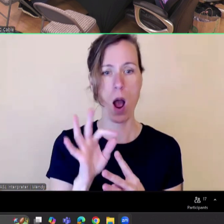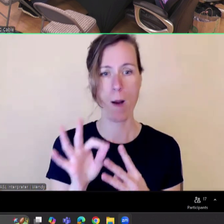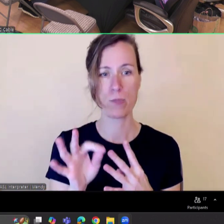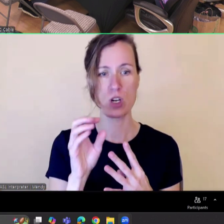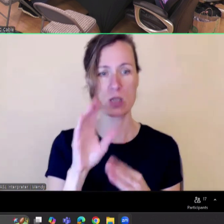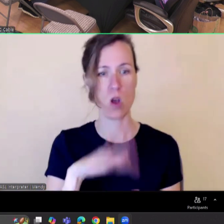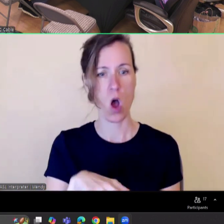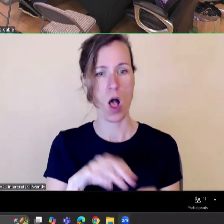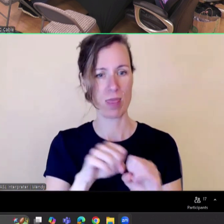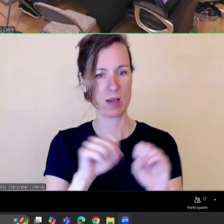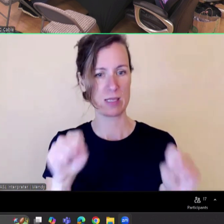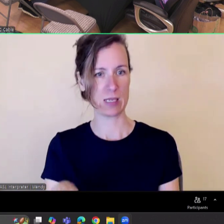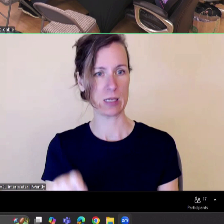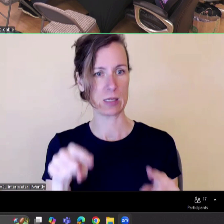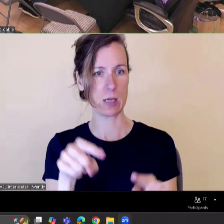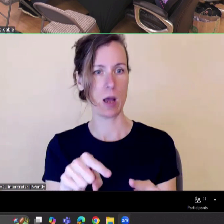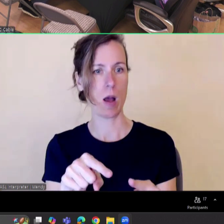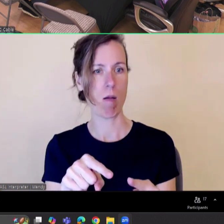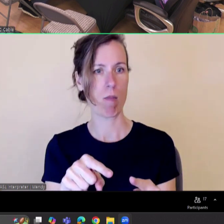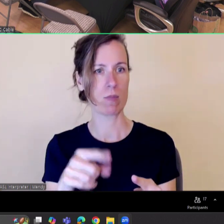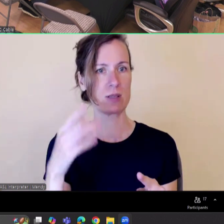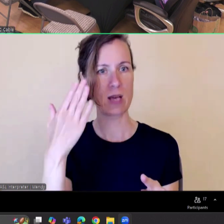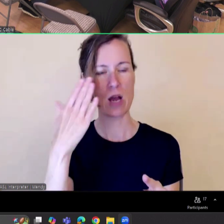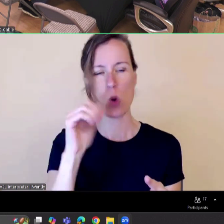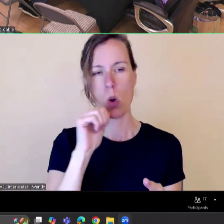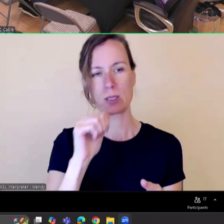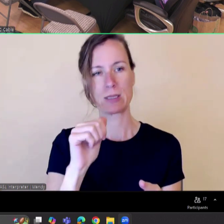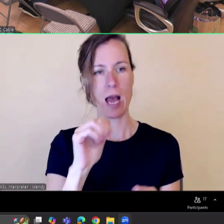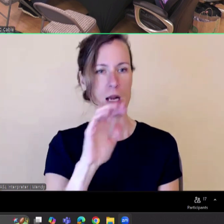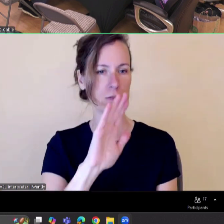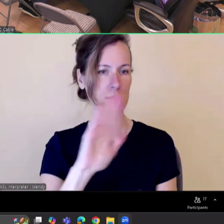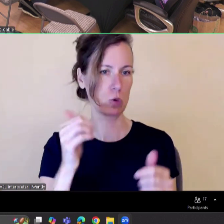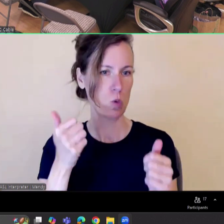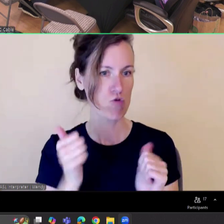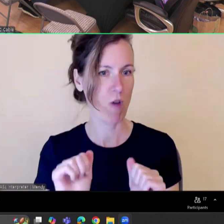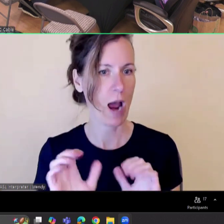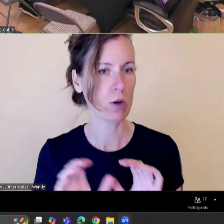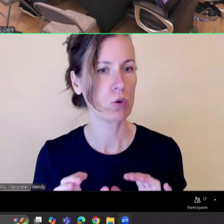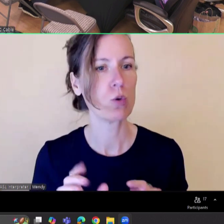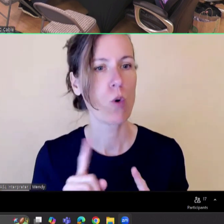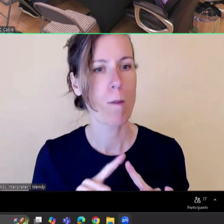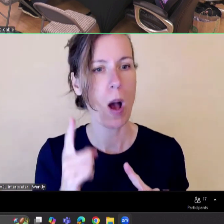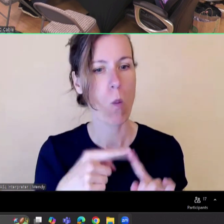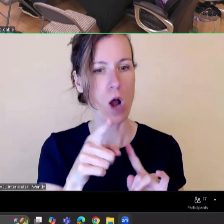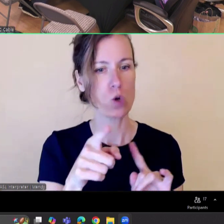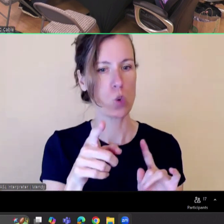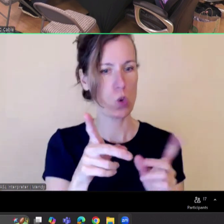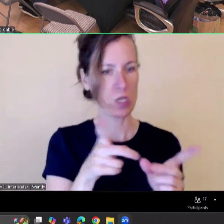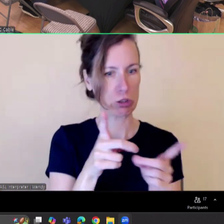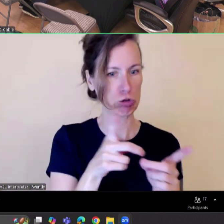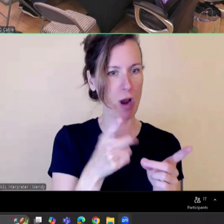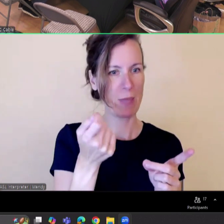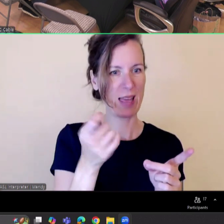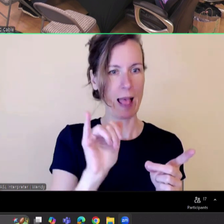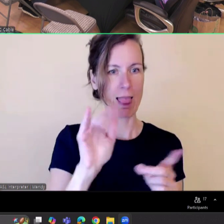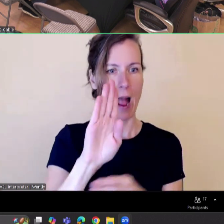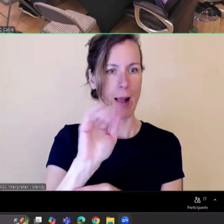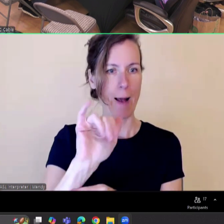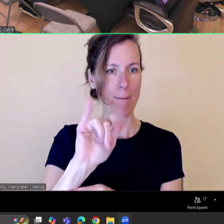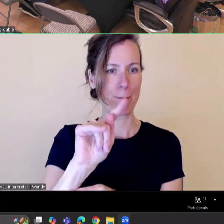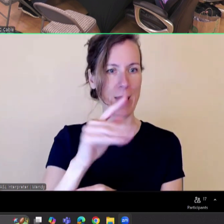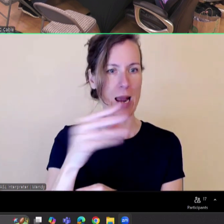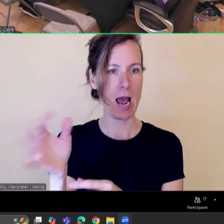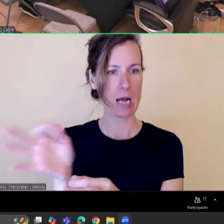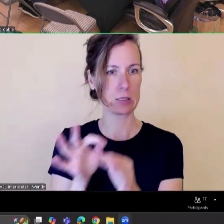Because I know this is not what you're trying to do, but what you just described is like bait and switch, right? So if all I see is a wide